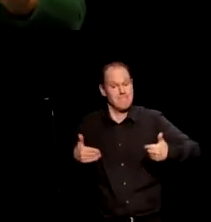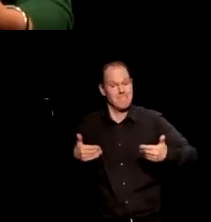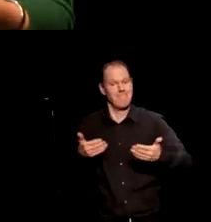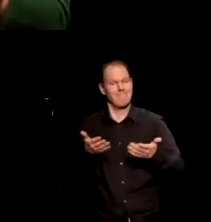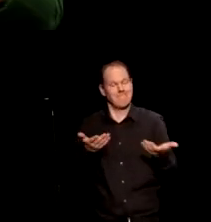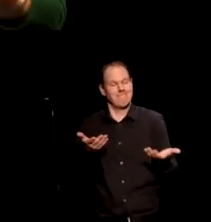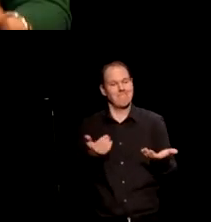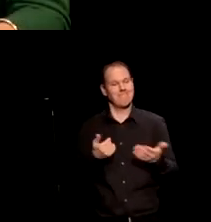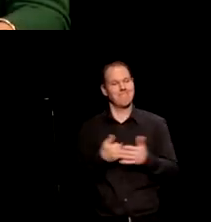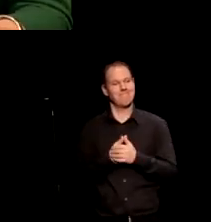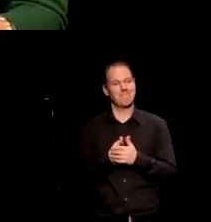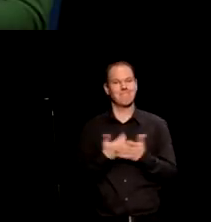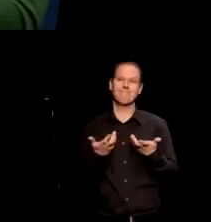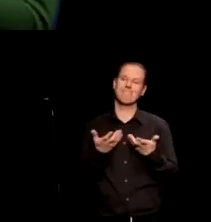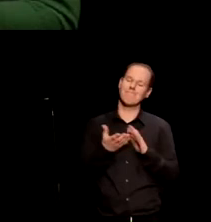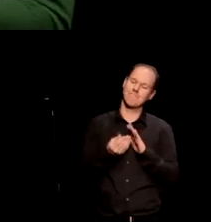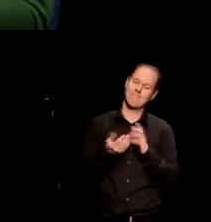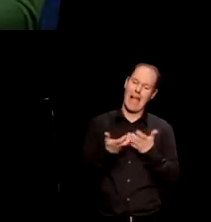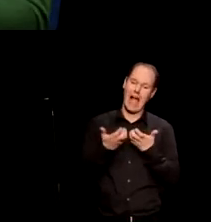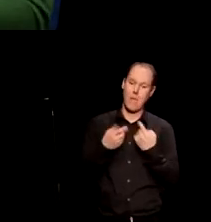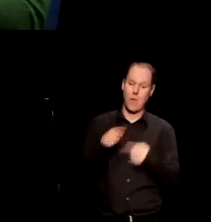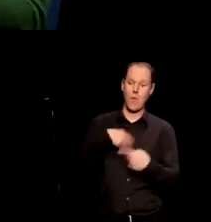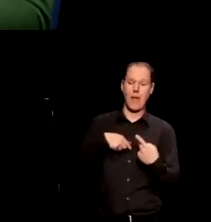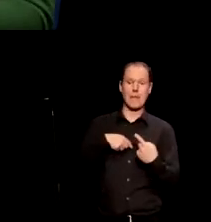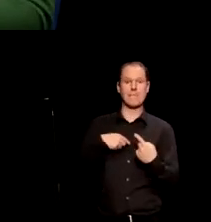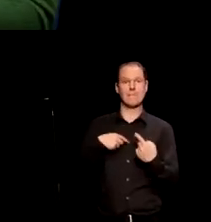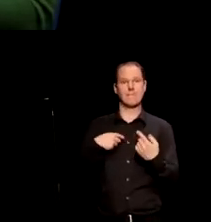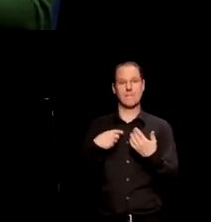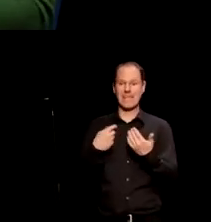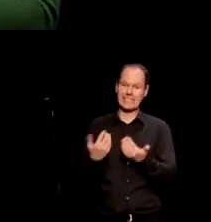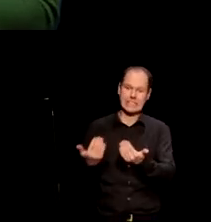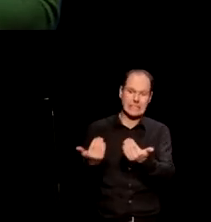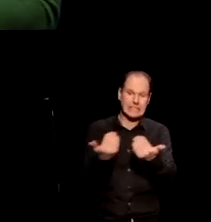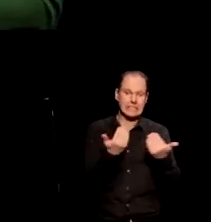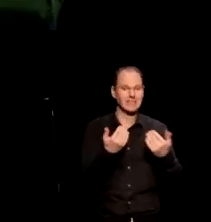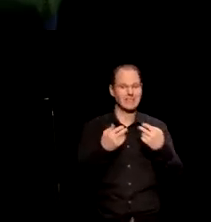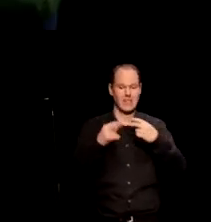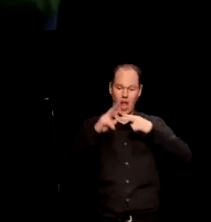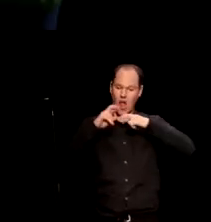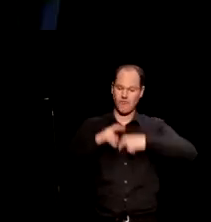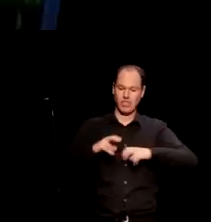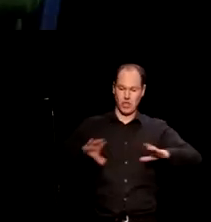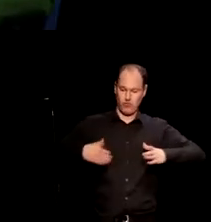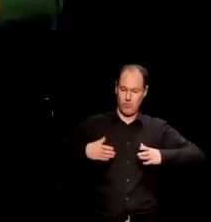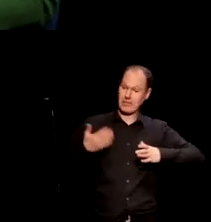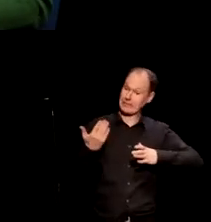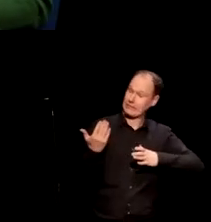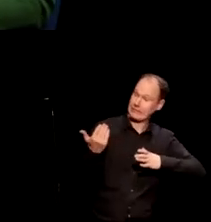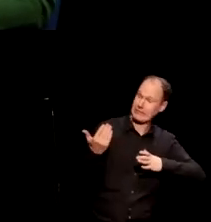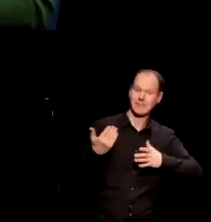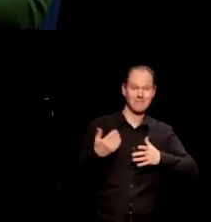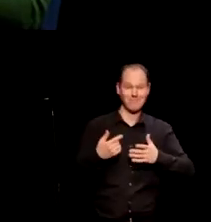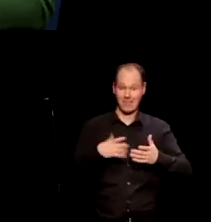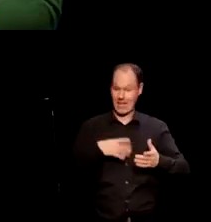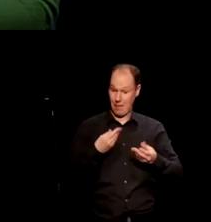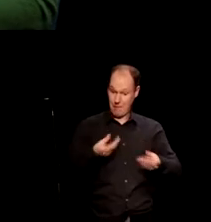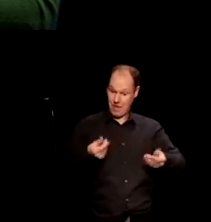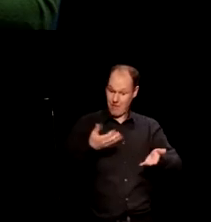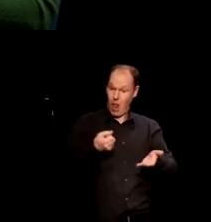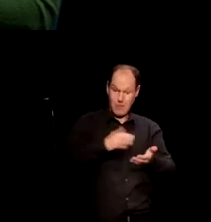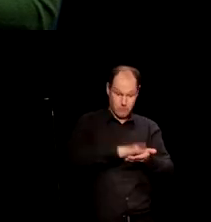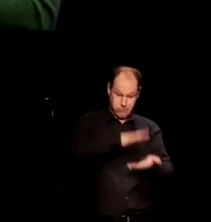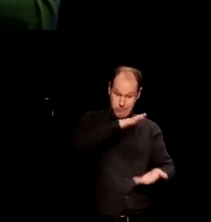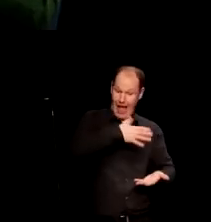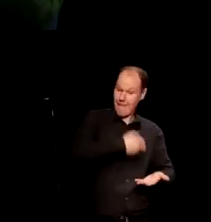know, how do we invite people into to a large research organization where this material is, but people don't know.